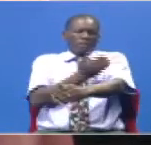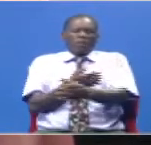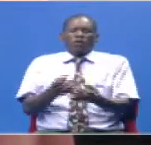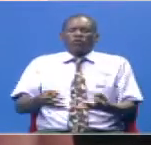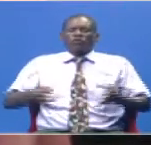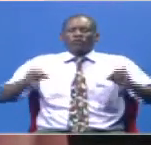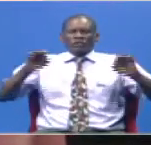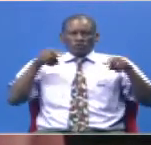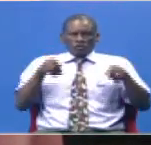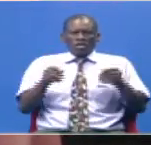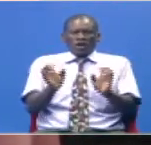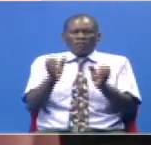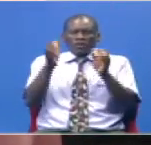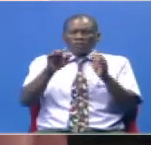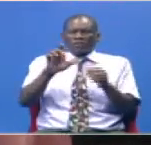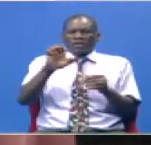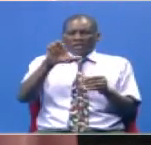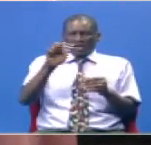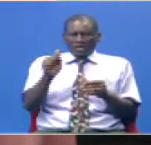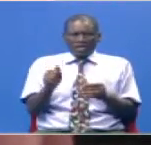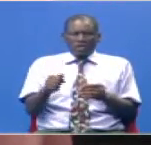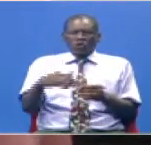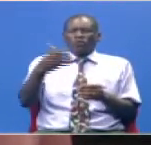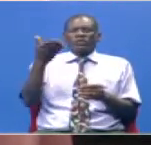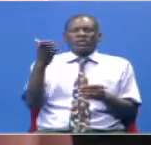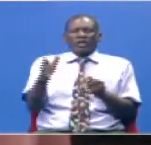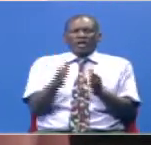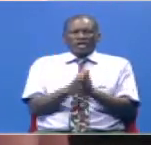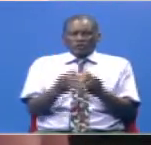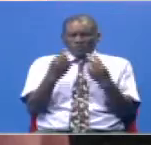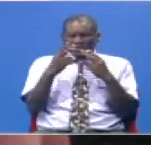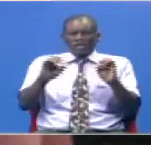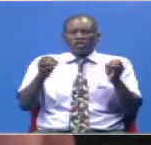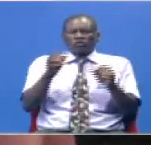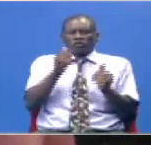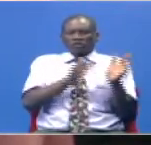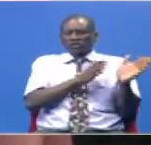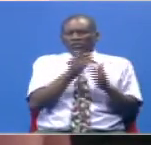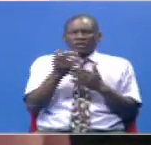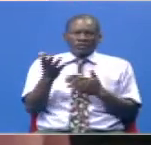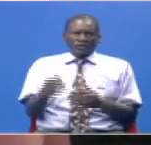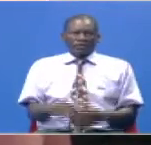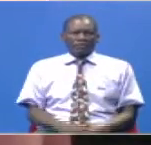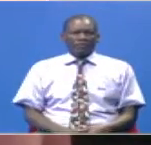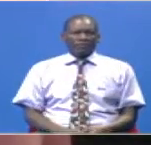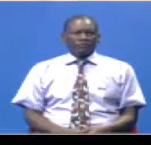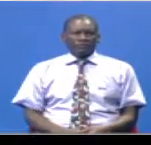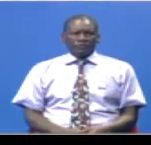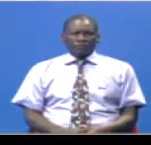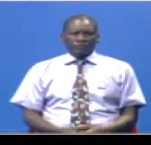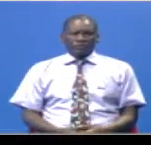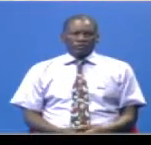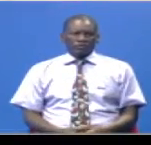leo. Mwandishi wetu Leila Mohamed alikuwa katika shughuli hiyo, tuangalie taarifa ambayo ametuandalia.